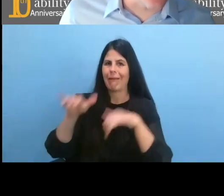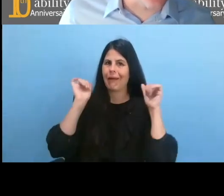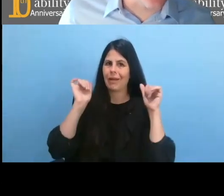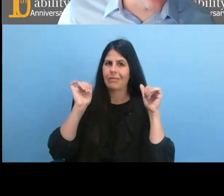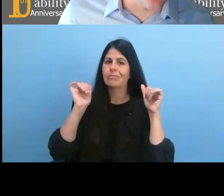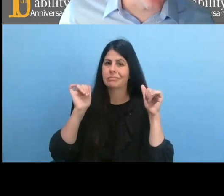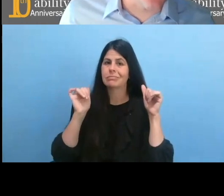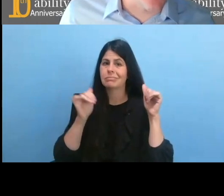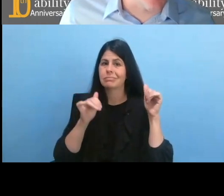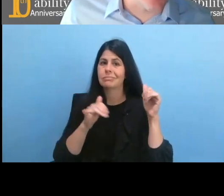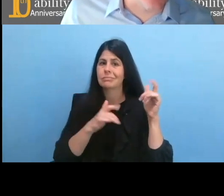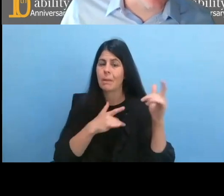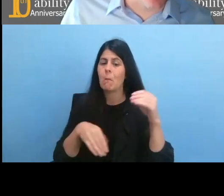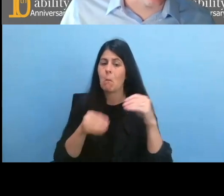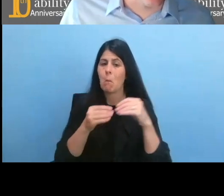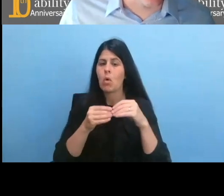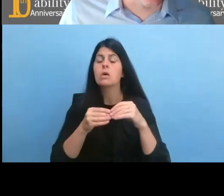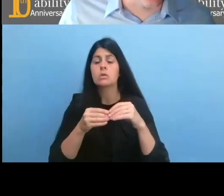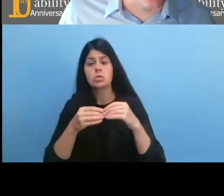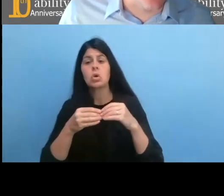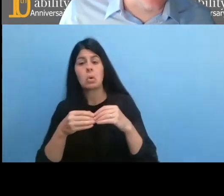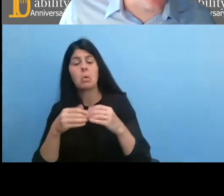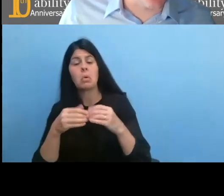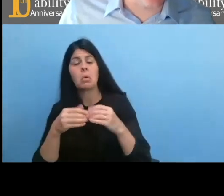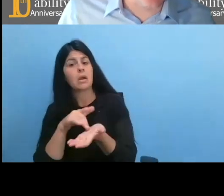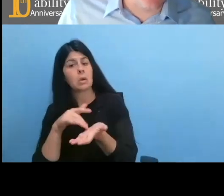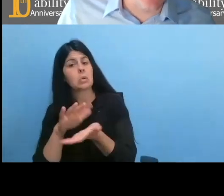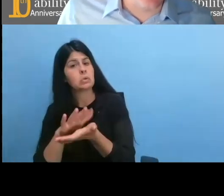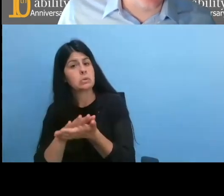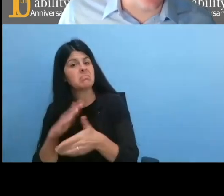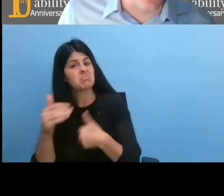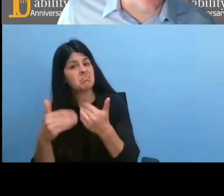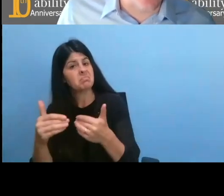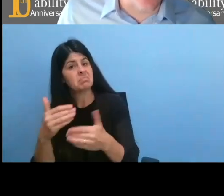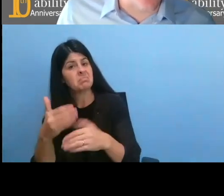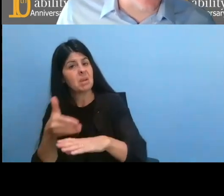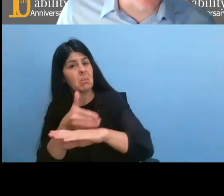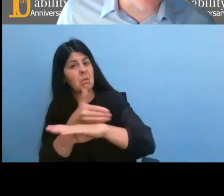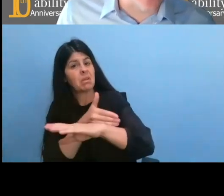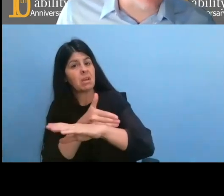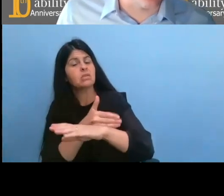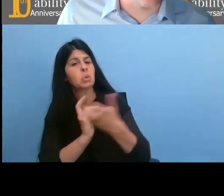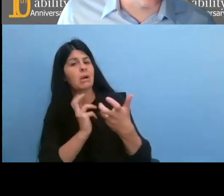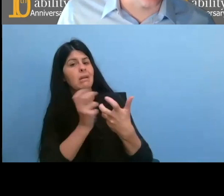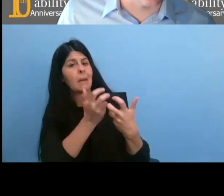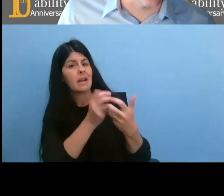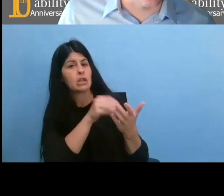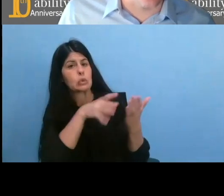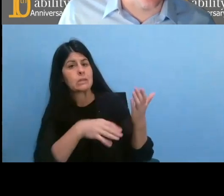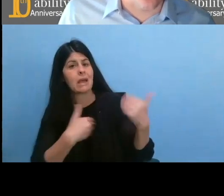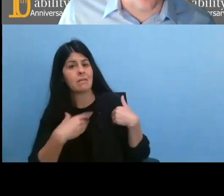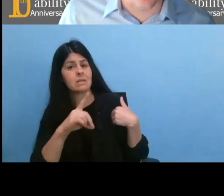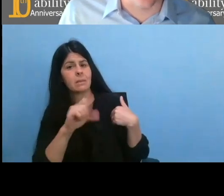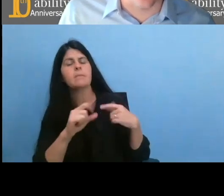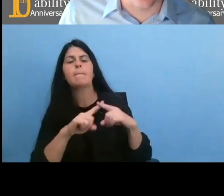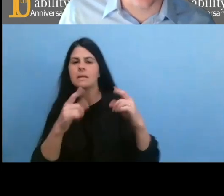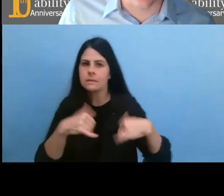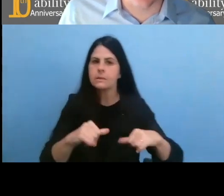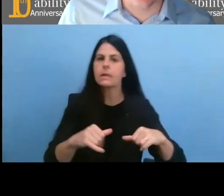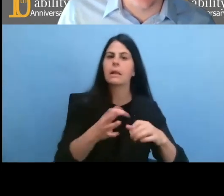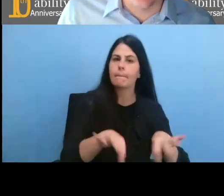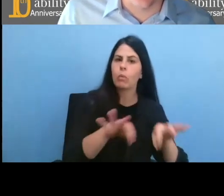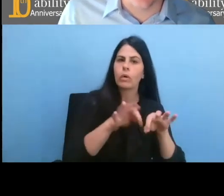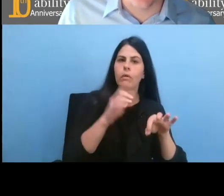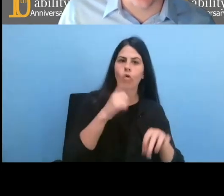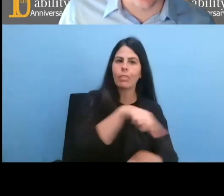schools and residency programs are doing a better job accommodating students with disabilities, it's still important to be self-advocates and also work in